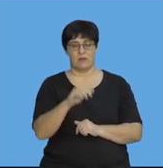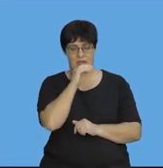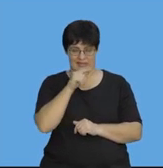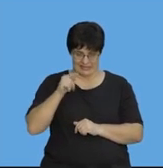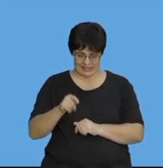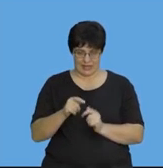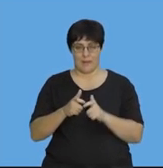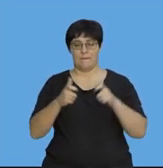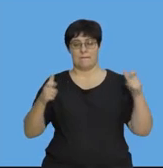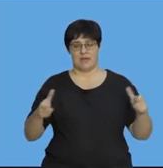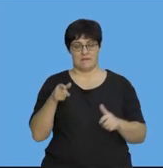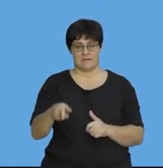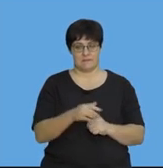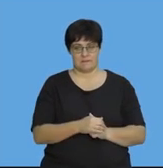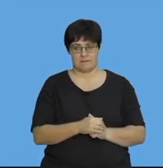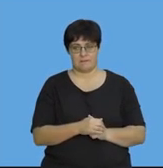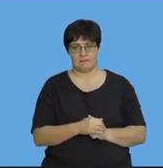is bigger.